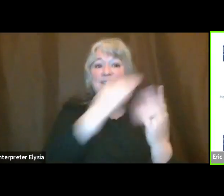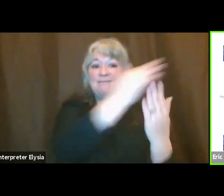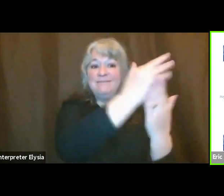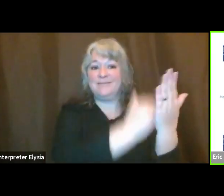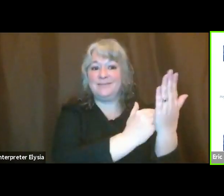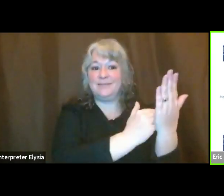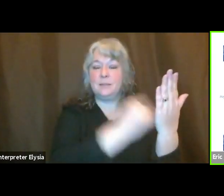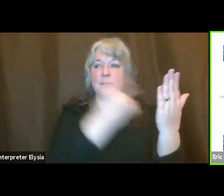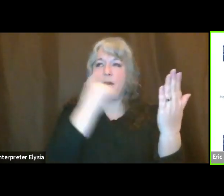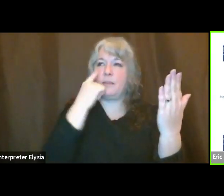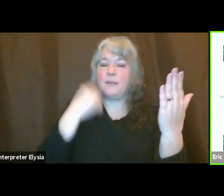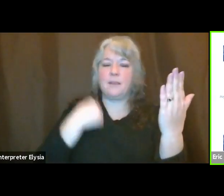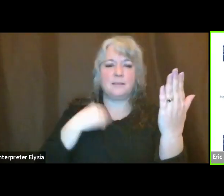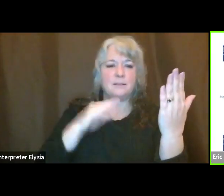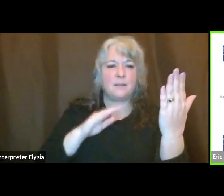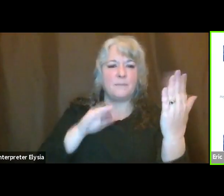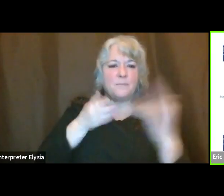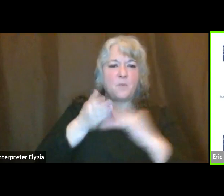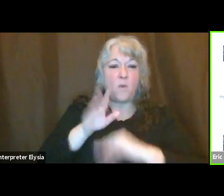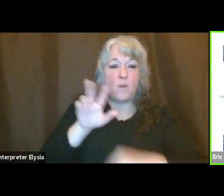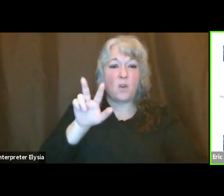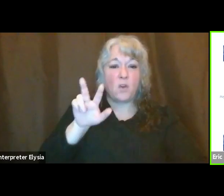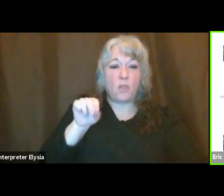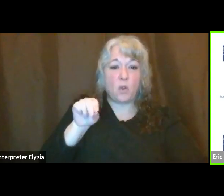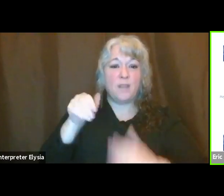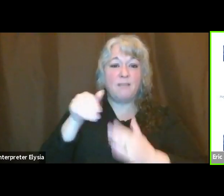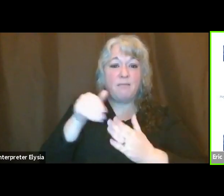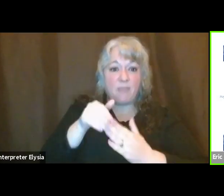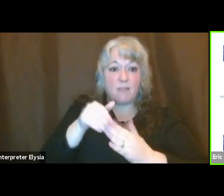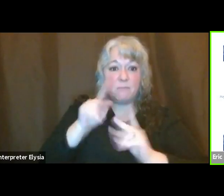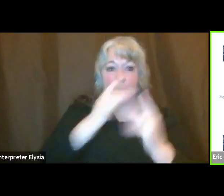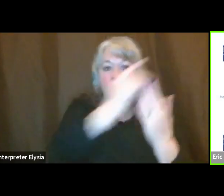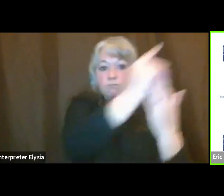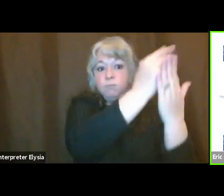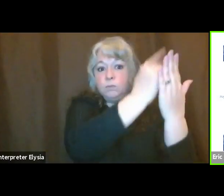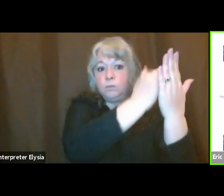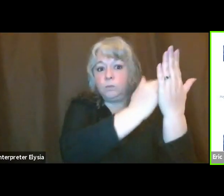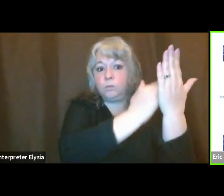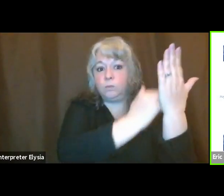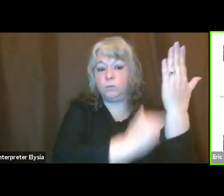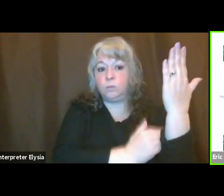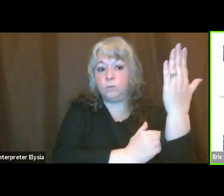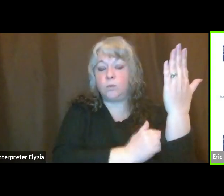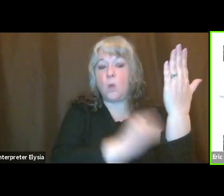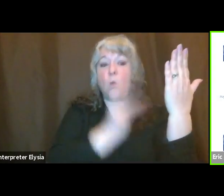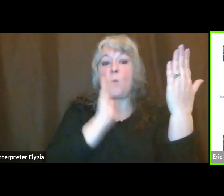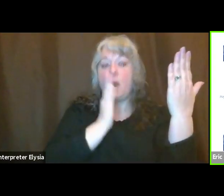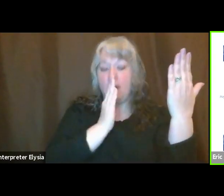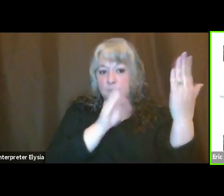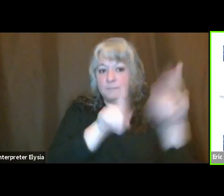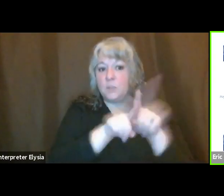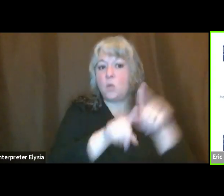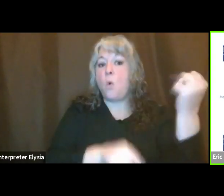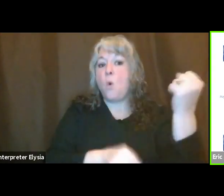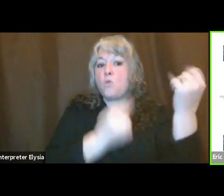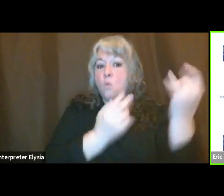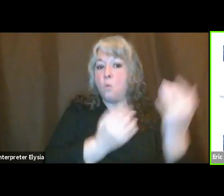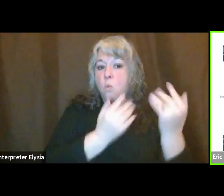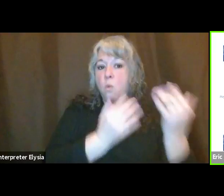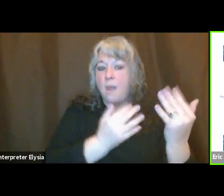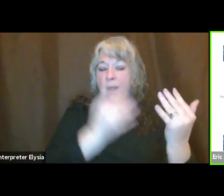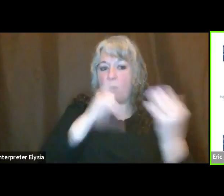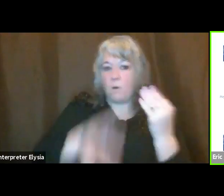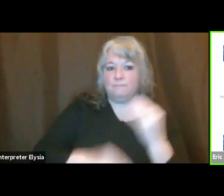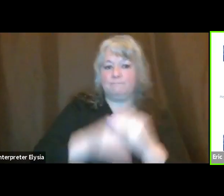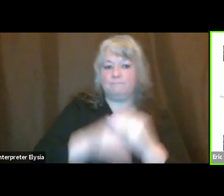think, well over 30,000 individuals who would, be in the standby list. We're going to be utilizing that